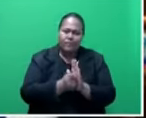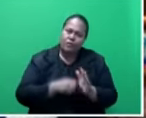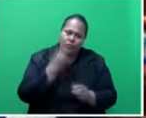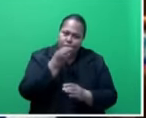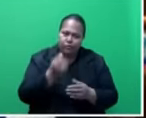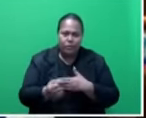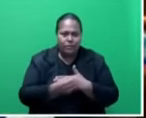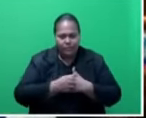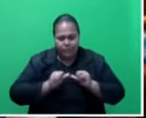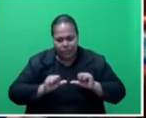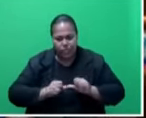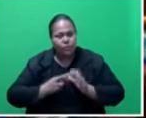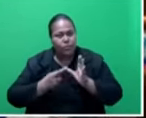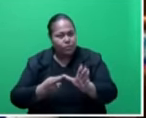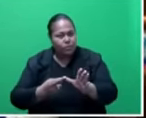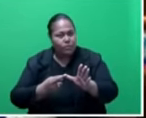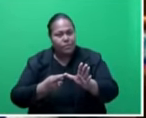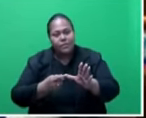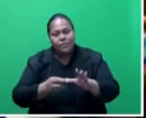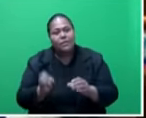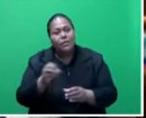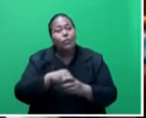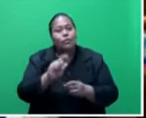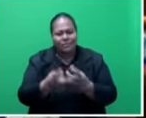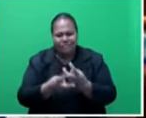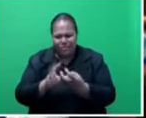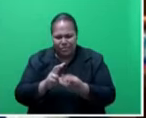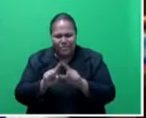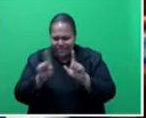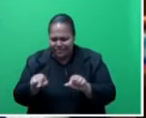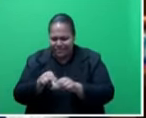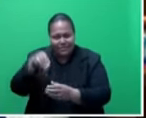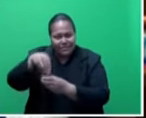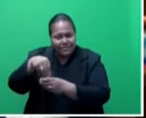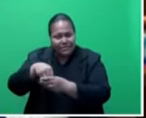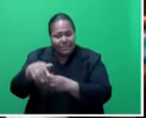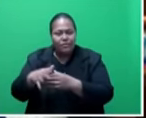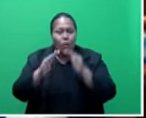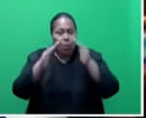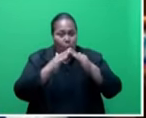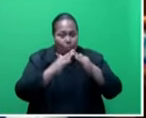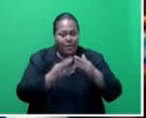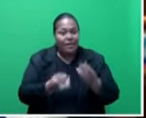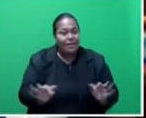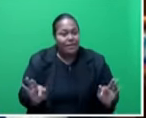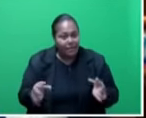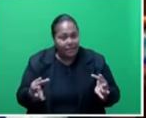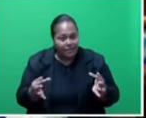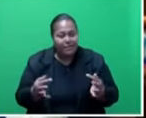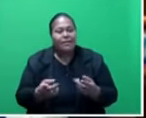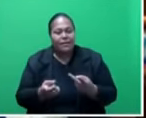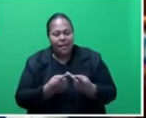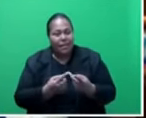which included distribution of vegetable seed packages for home gardening, root crops, cuttings, and other planting